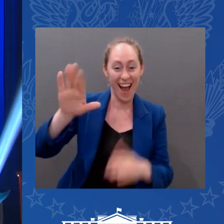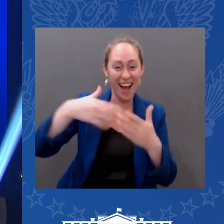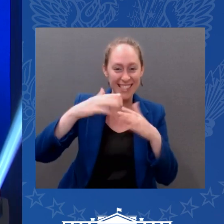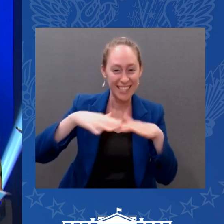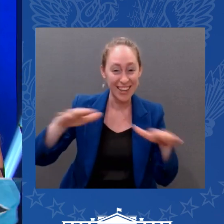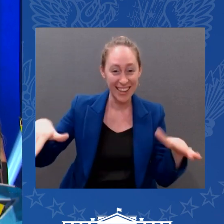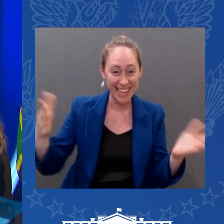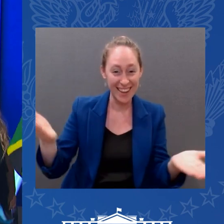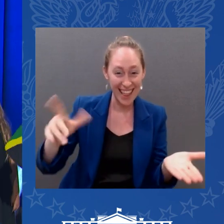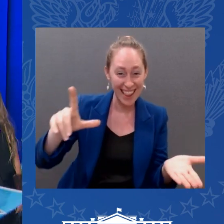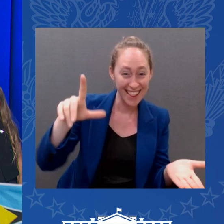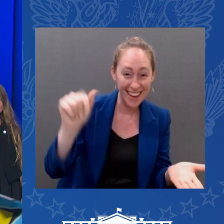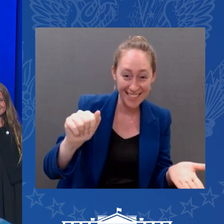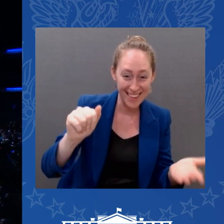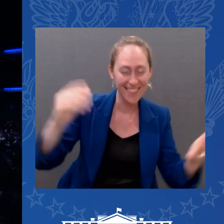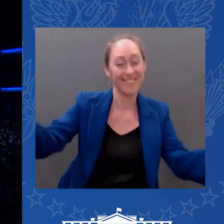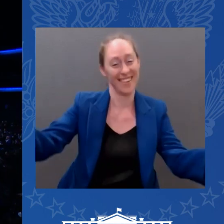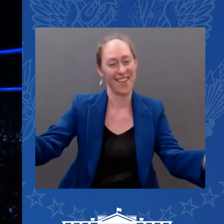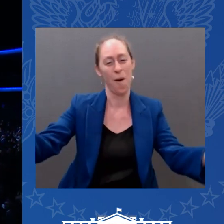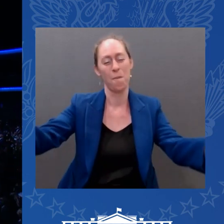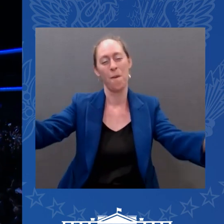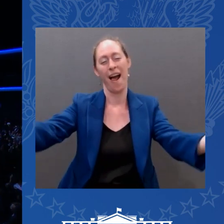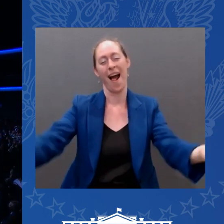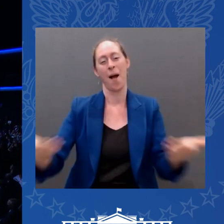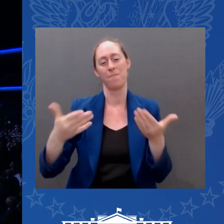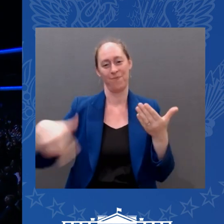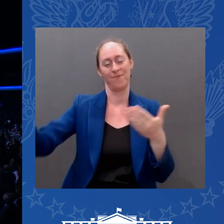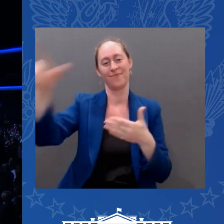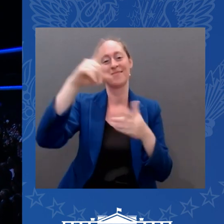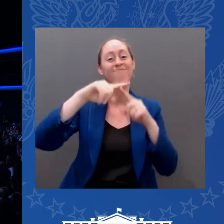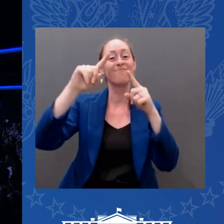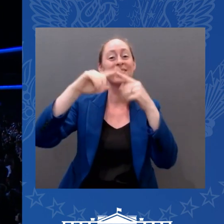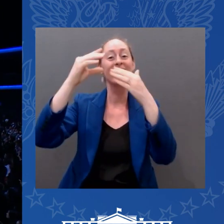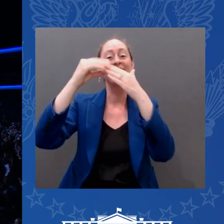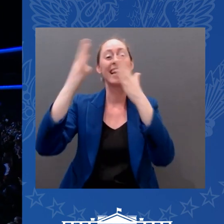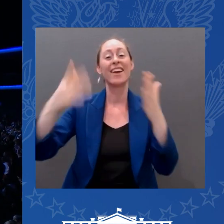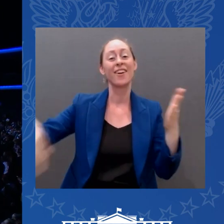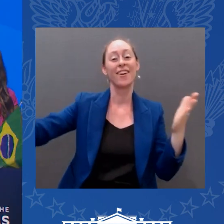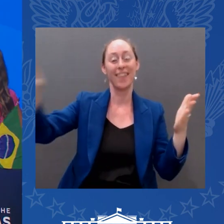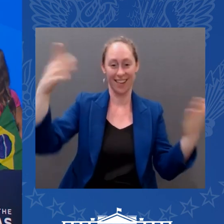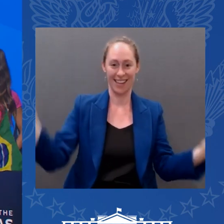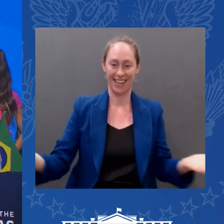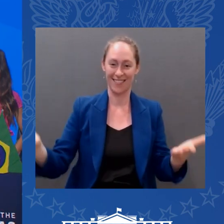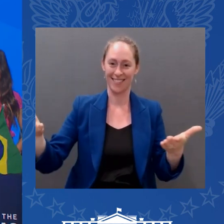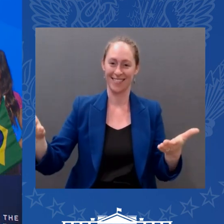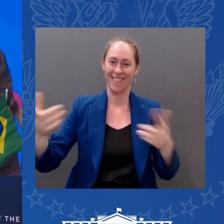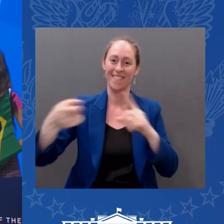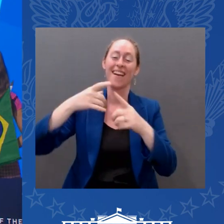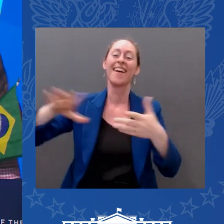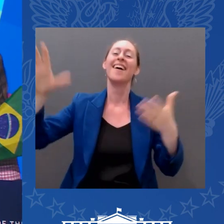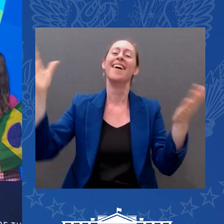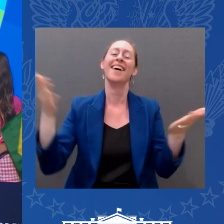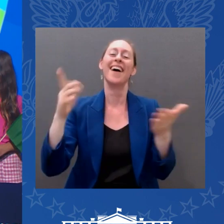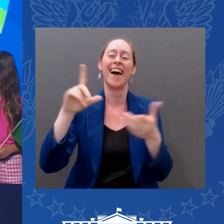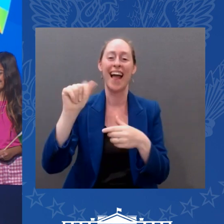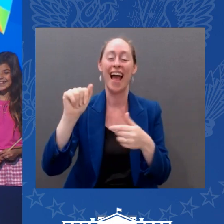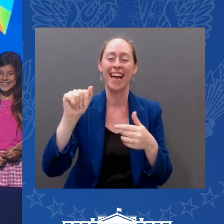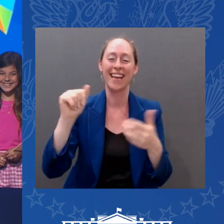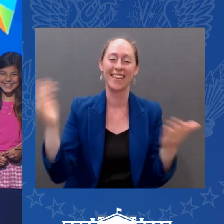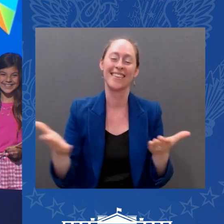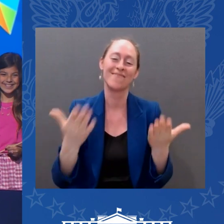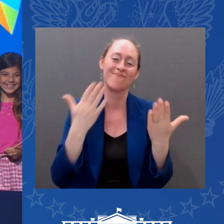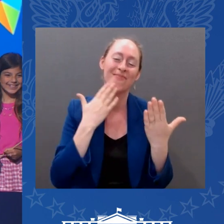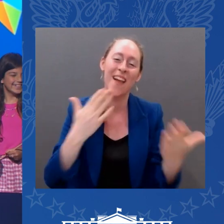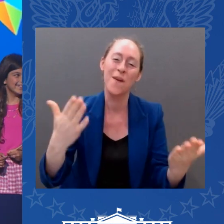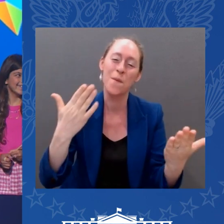Angels. Well, thank you, thank you, thank you, and welcome. Thank you to our children, and thank you for reminding